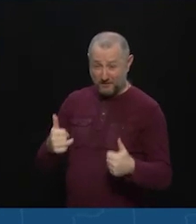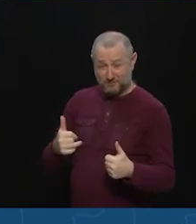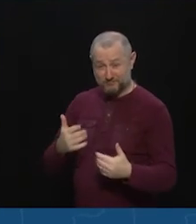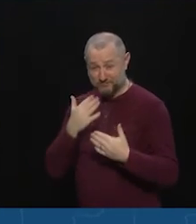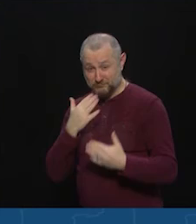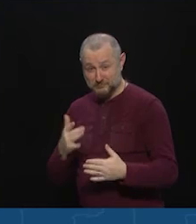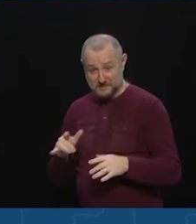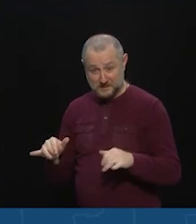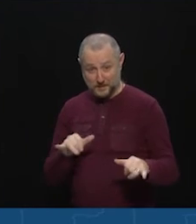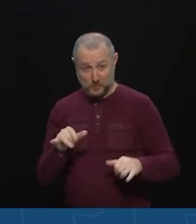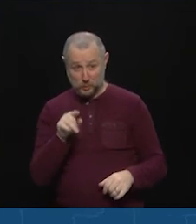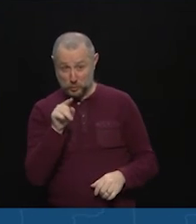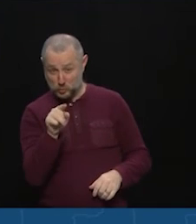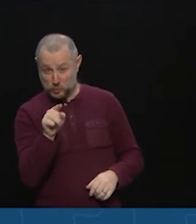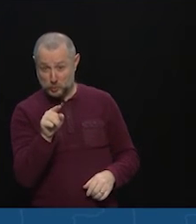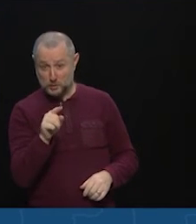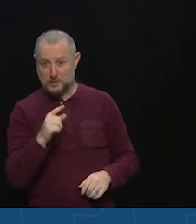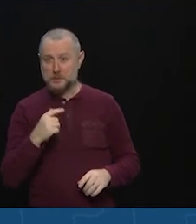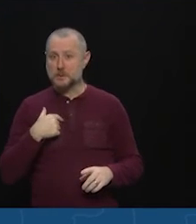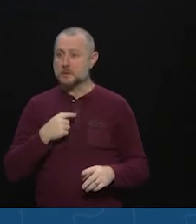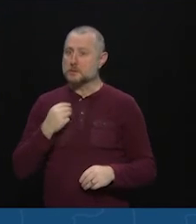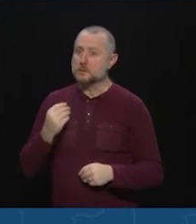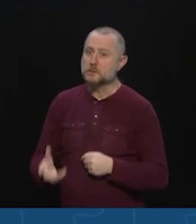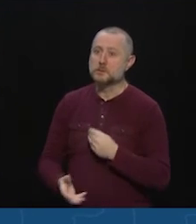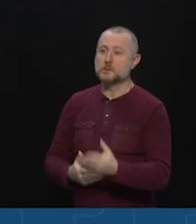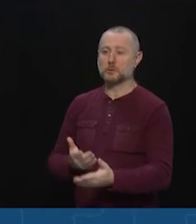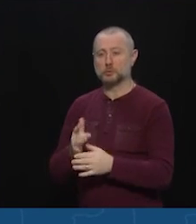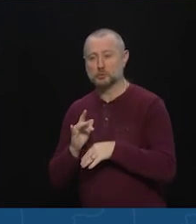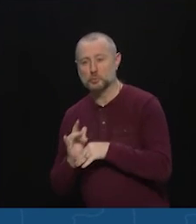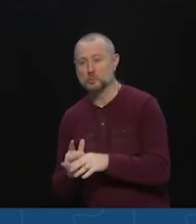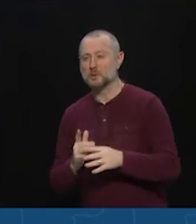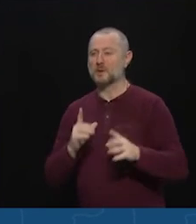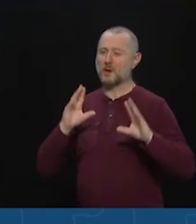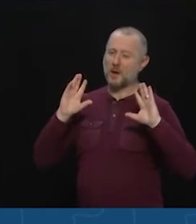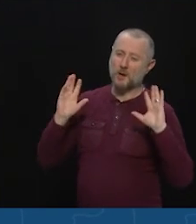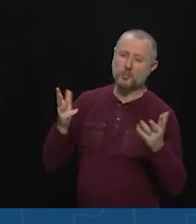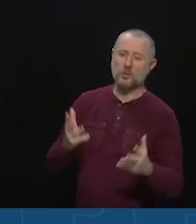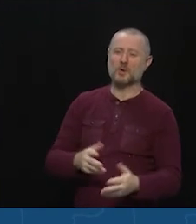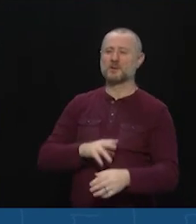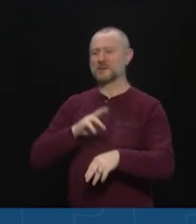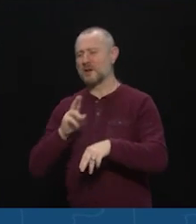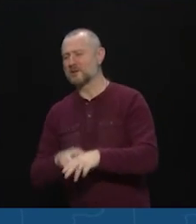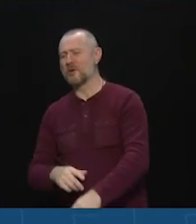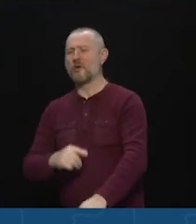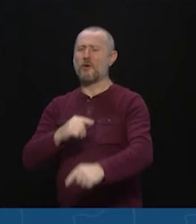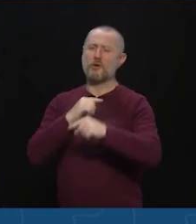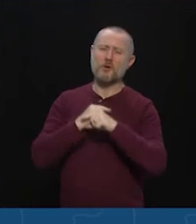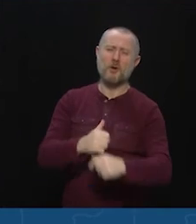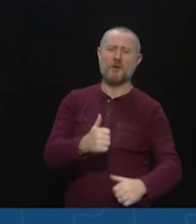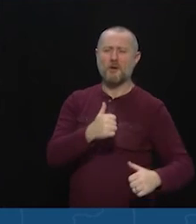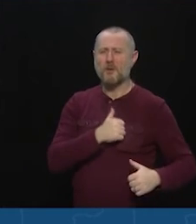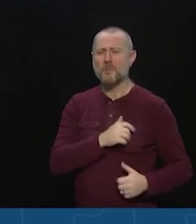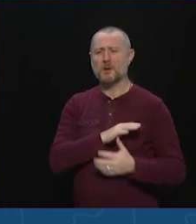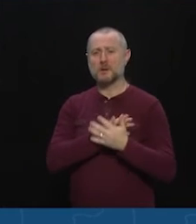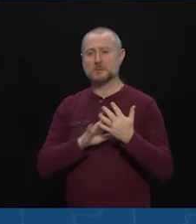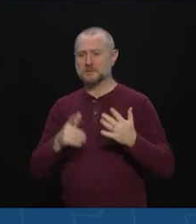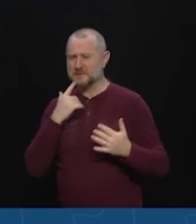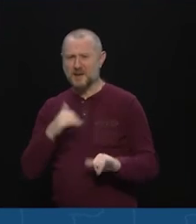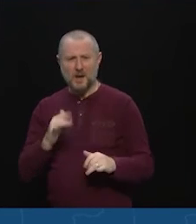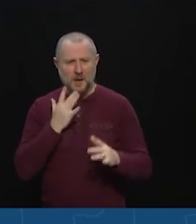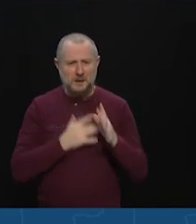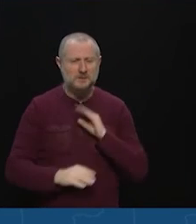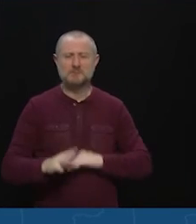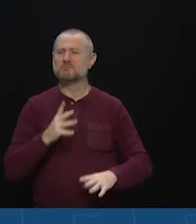that have come toward them, the ambulance contract and the National Guard. Also, I was in Oswego County today where 12 students